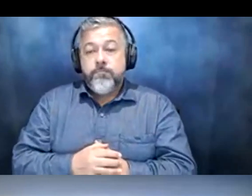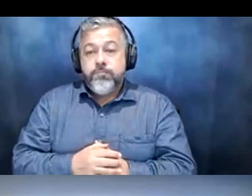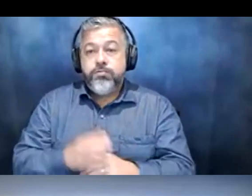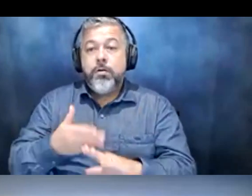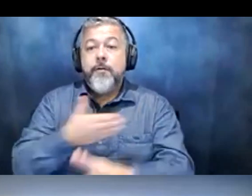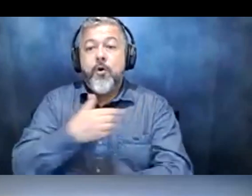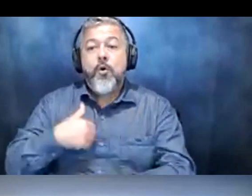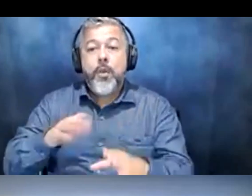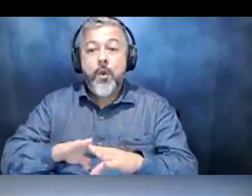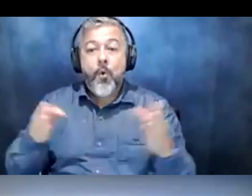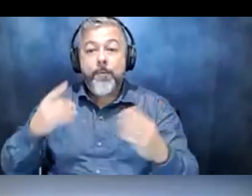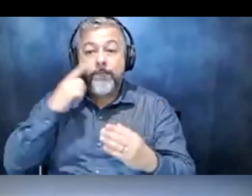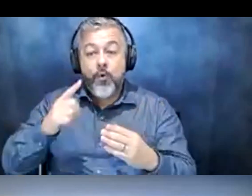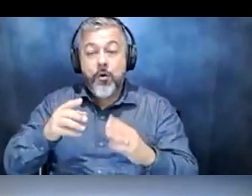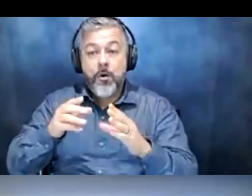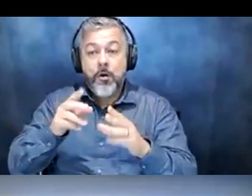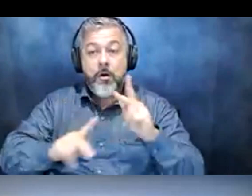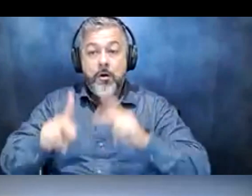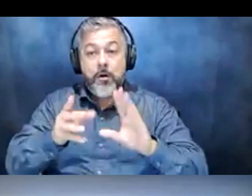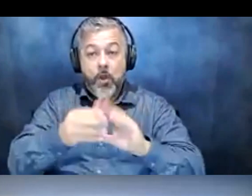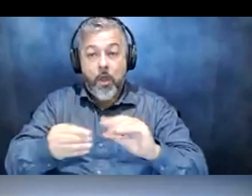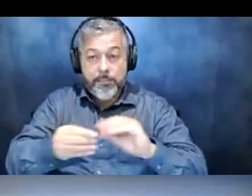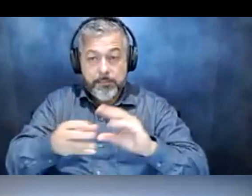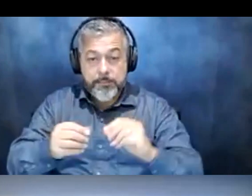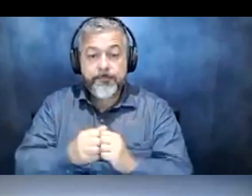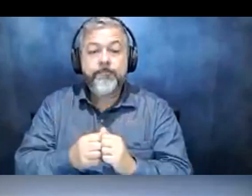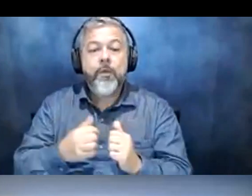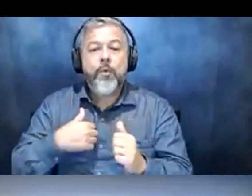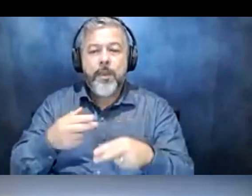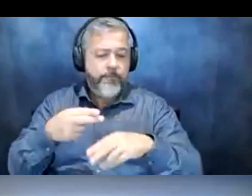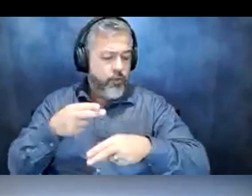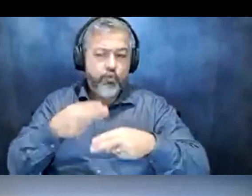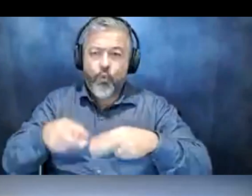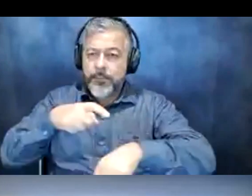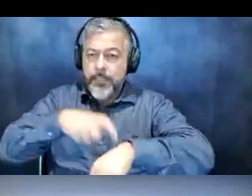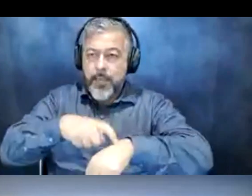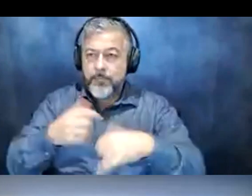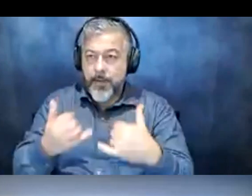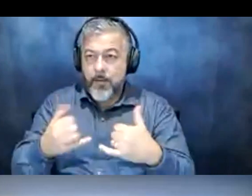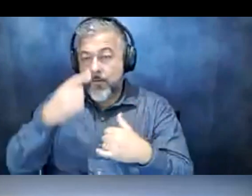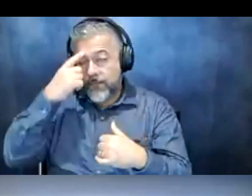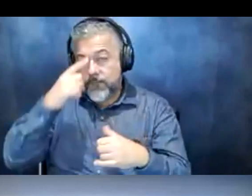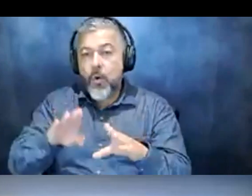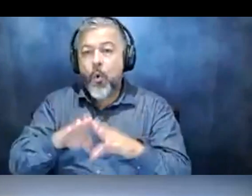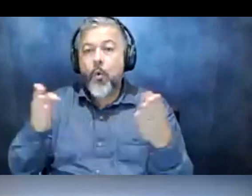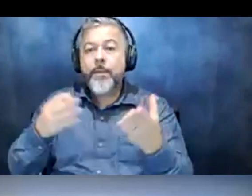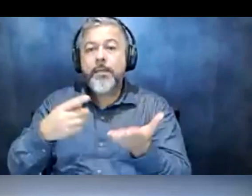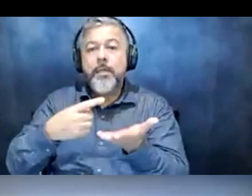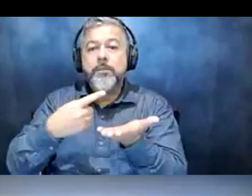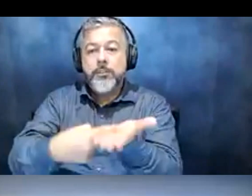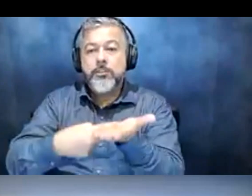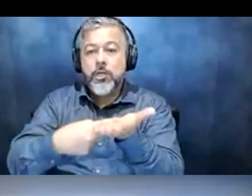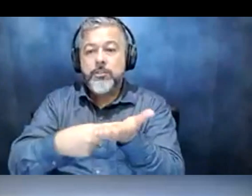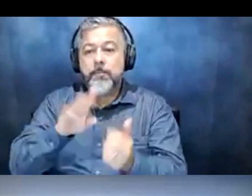up for comments, we have a short amount of time now for an open discussion by all